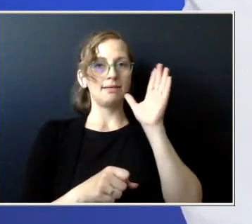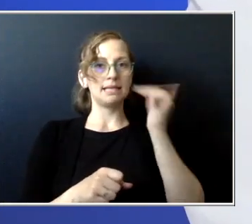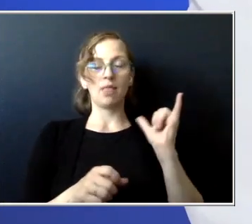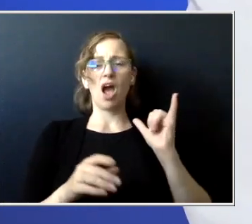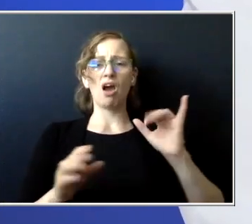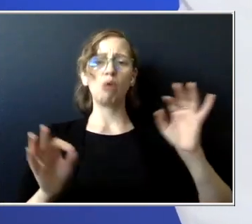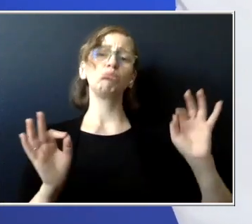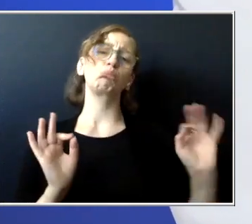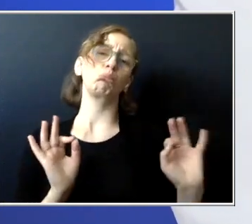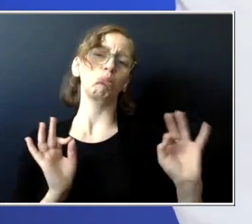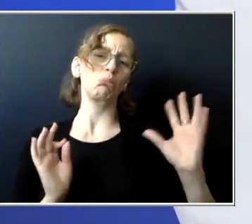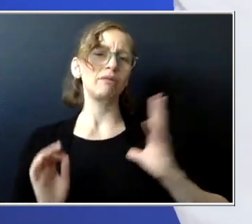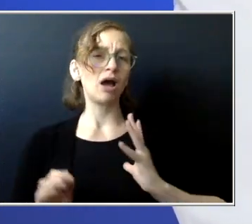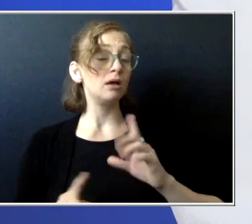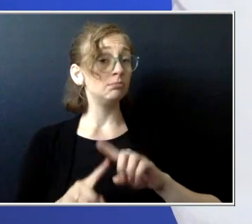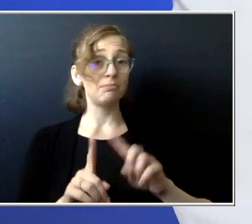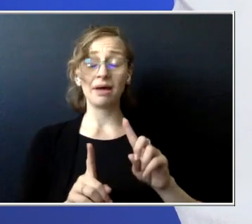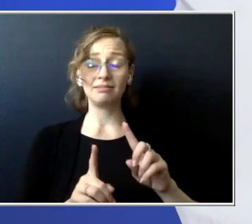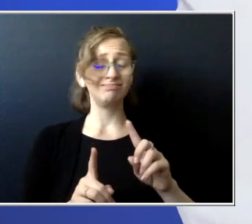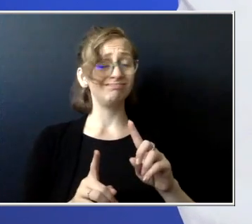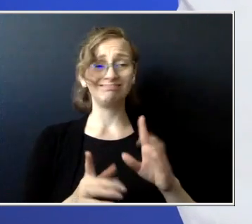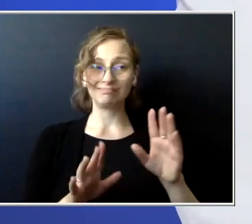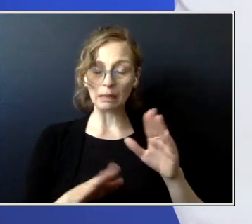them removing the pump from the market or